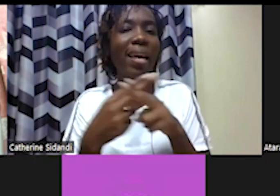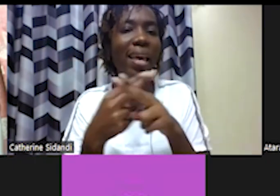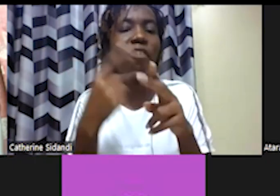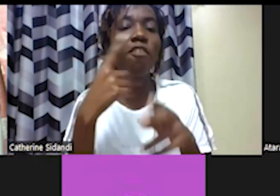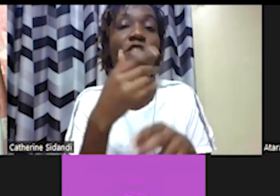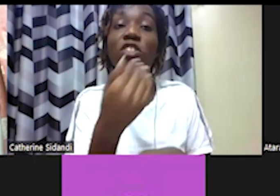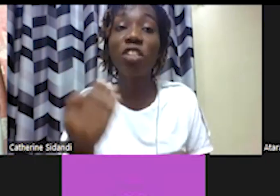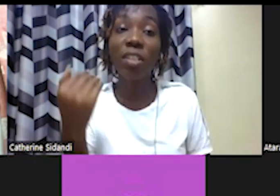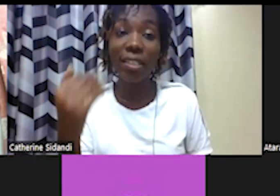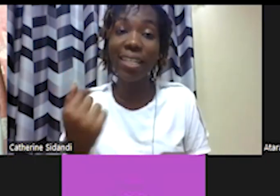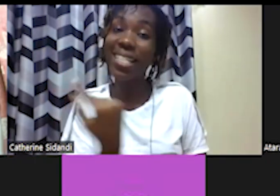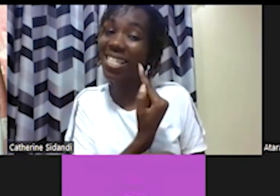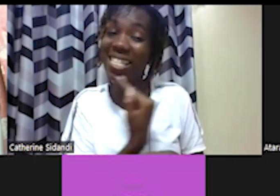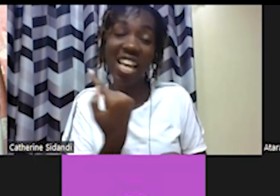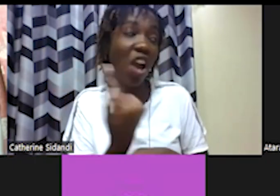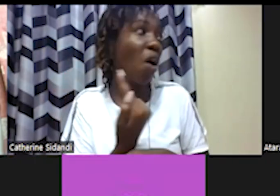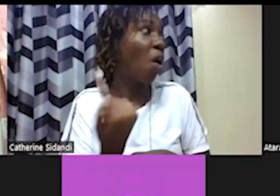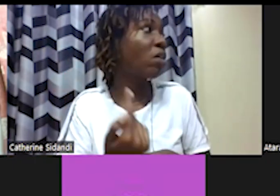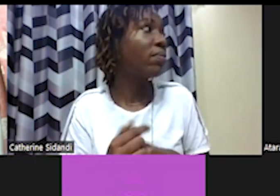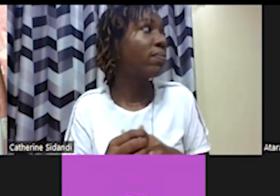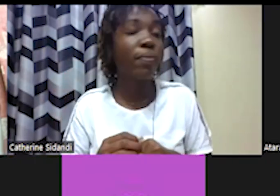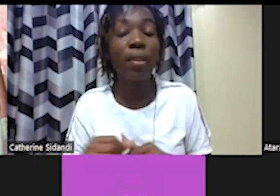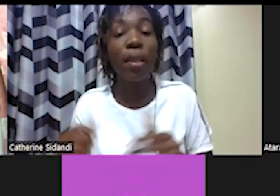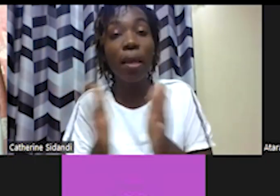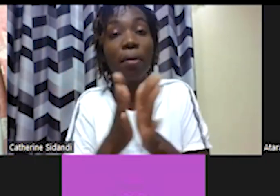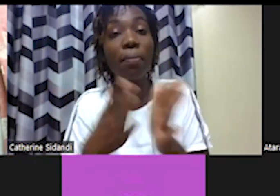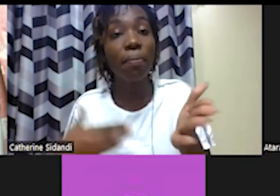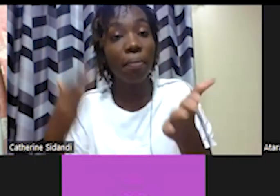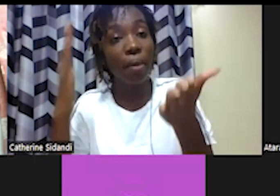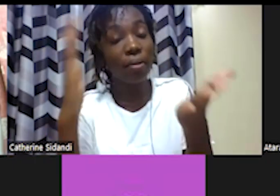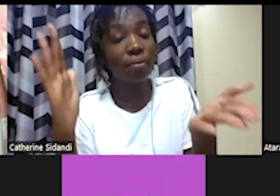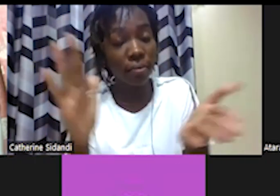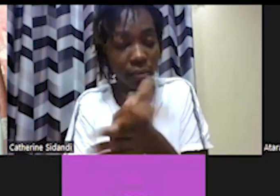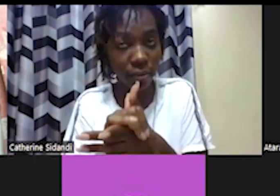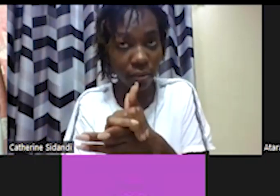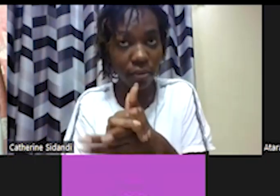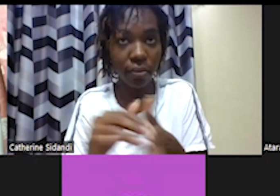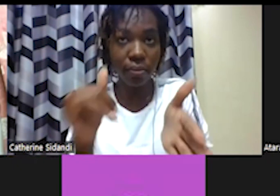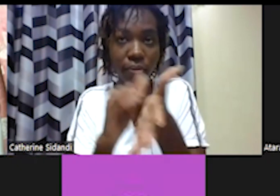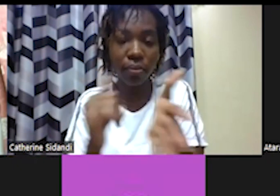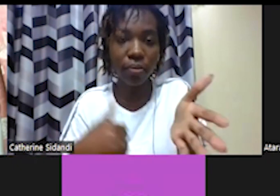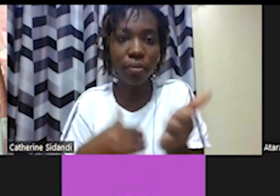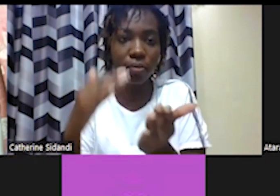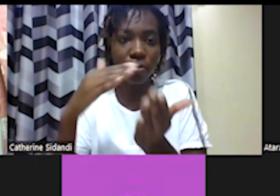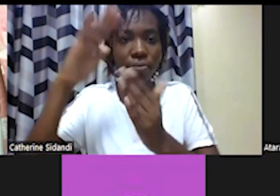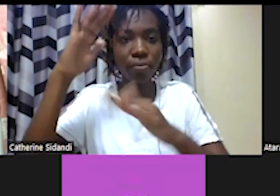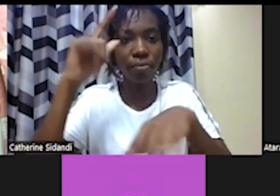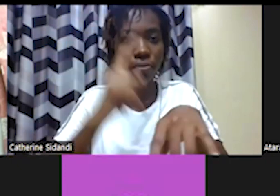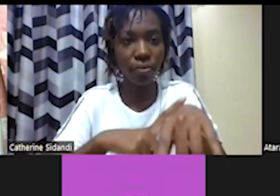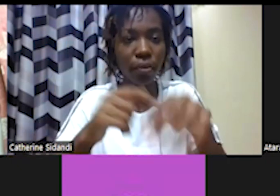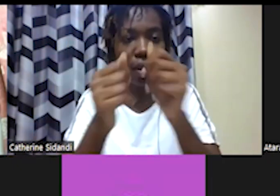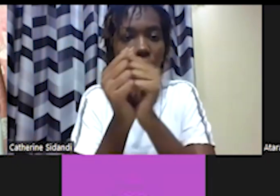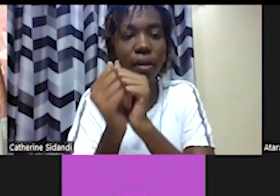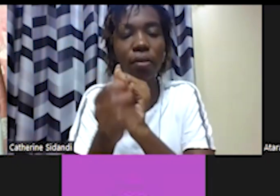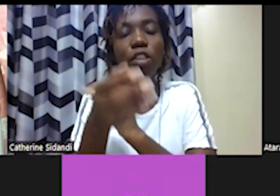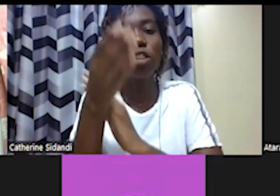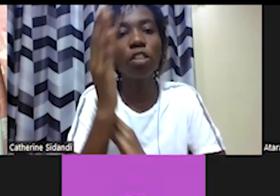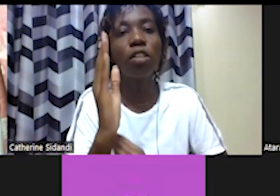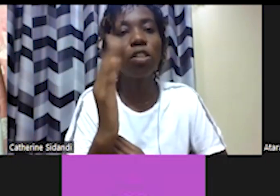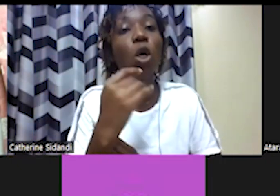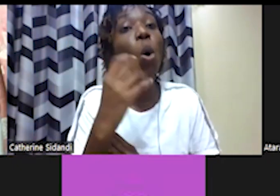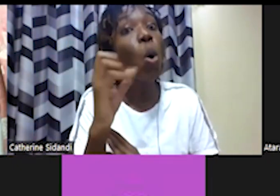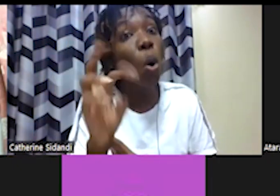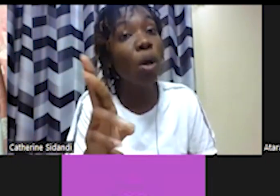children single-handedly. And I believe that they have more time with God or